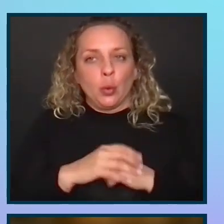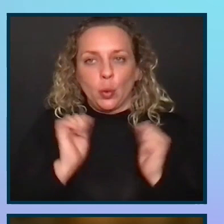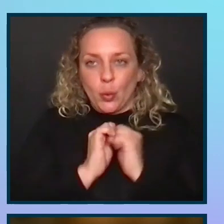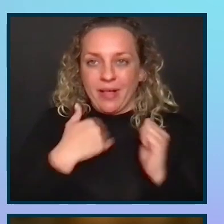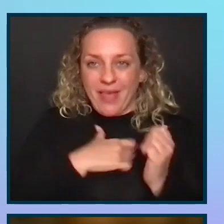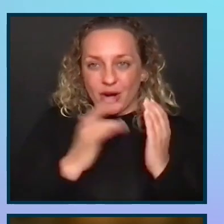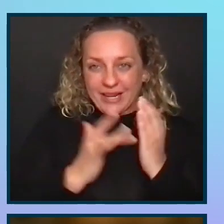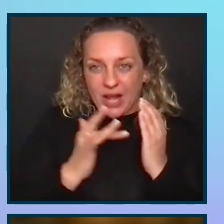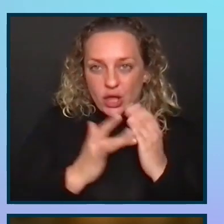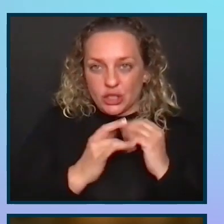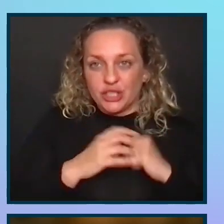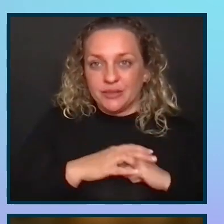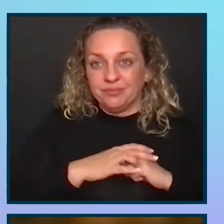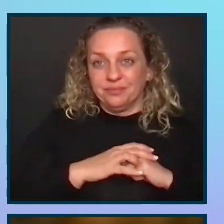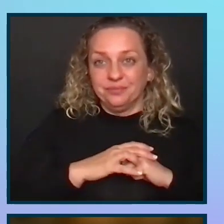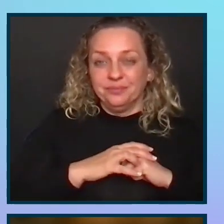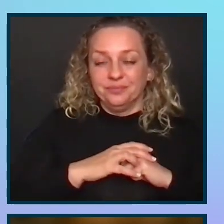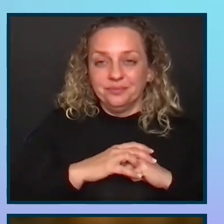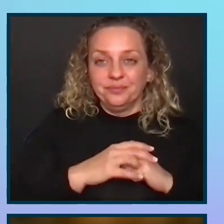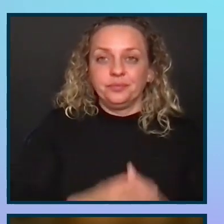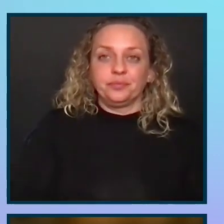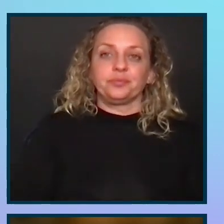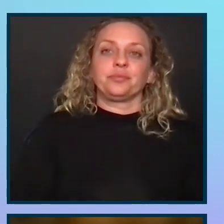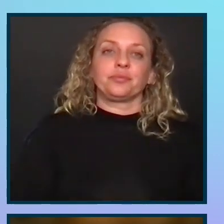our technology.